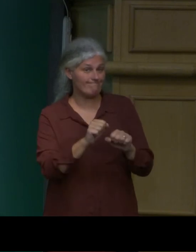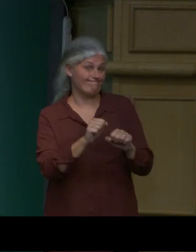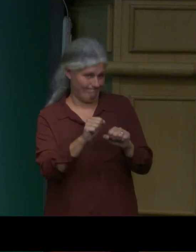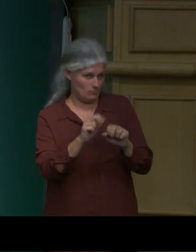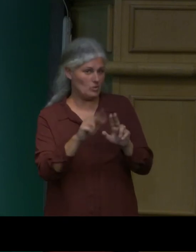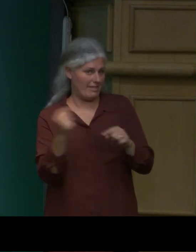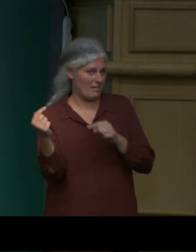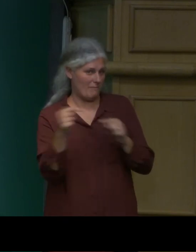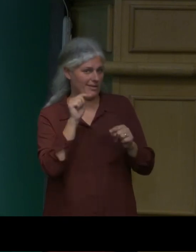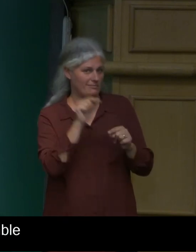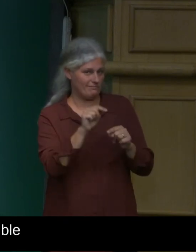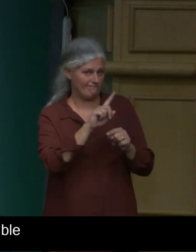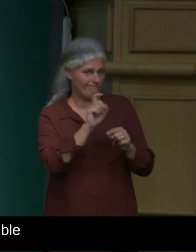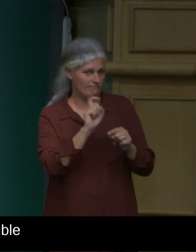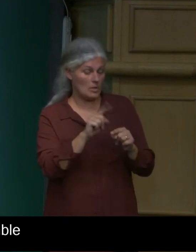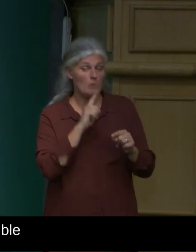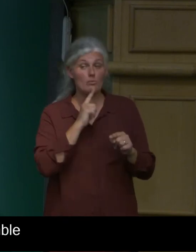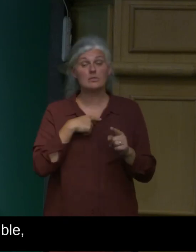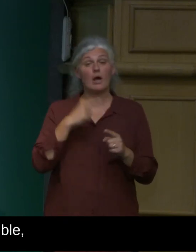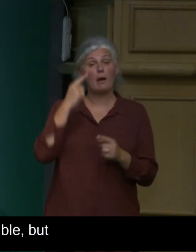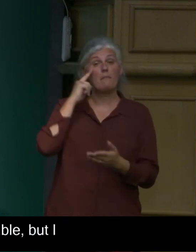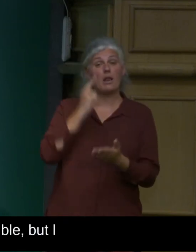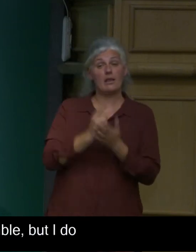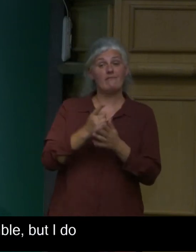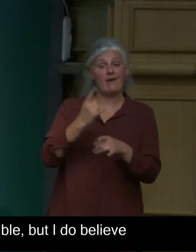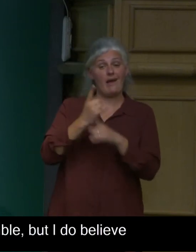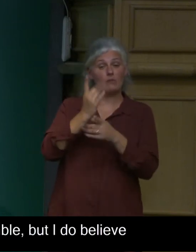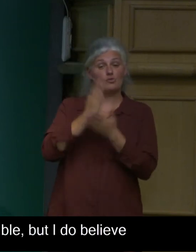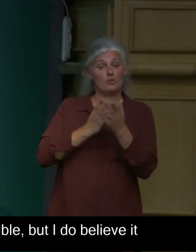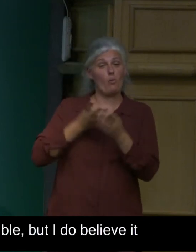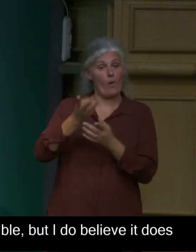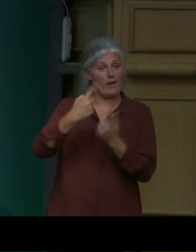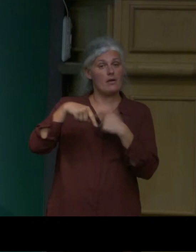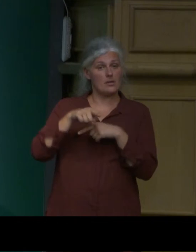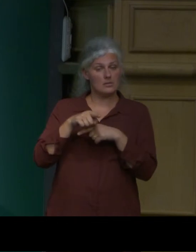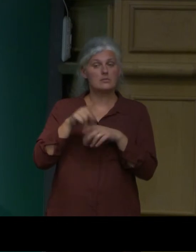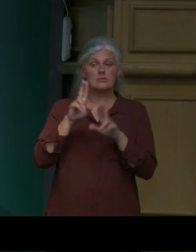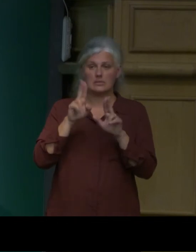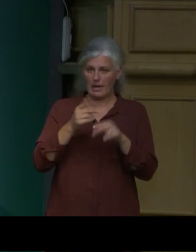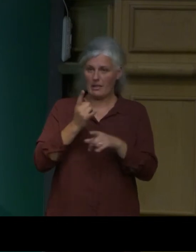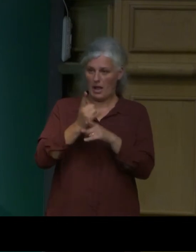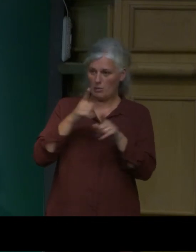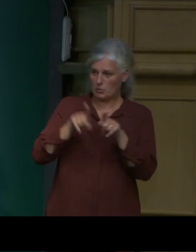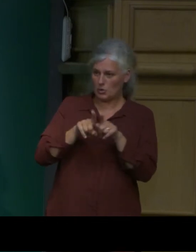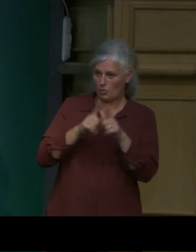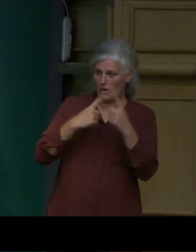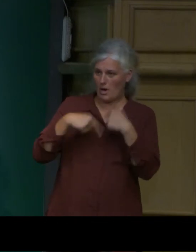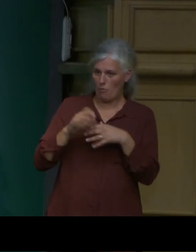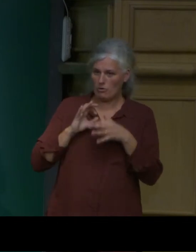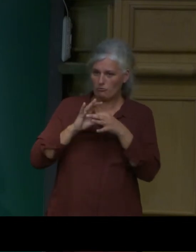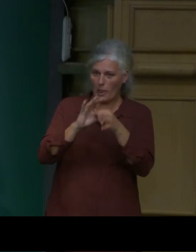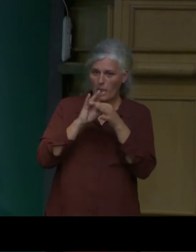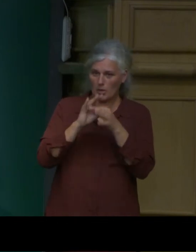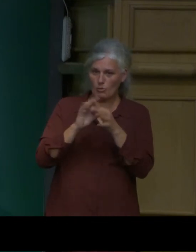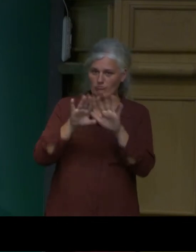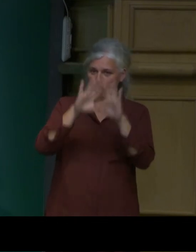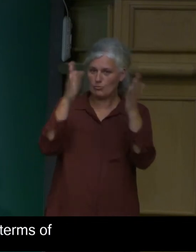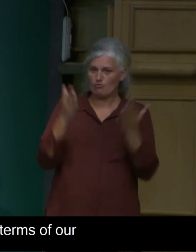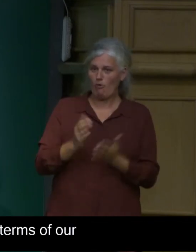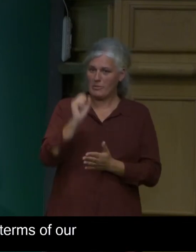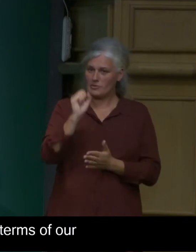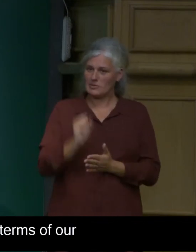debatable but I do believe it does help in some ways it certainly helps in terms of our relationship with the global